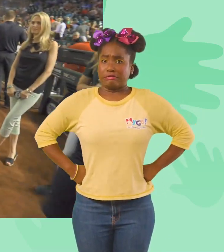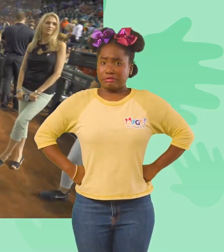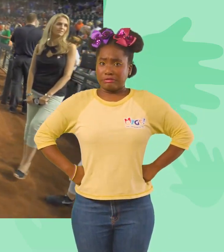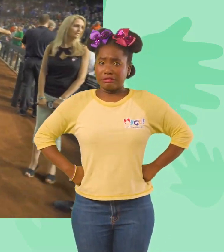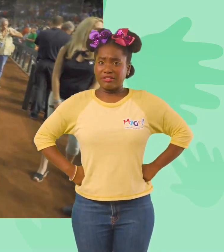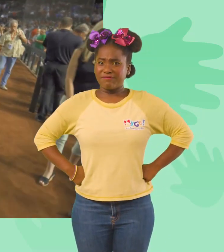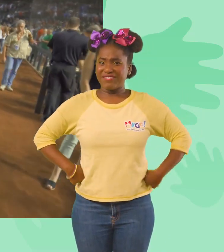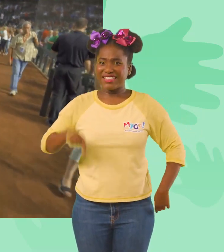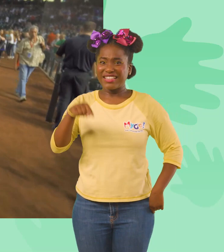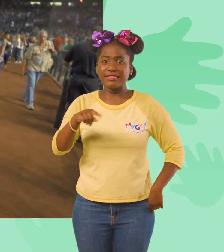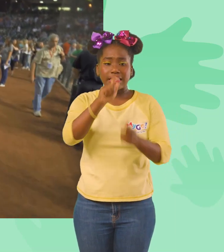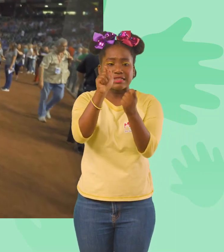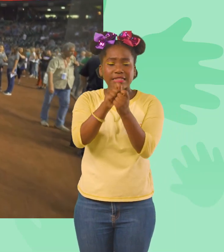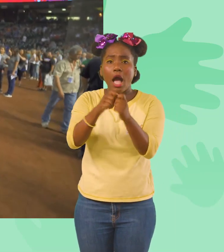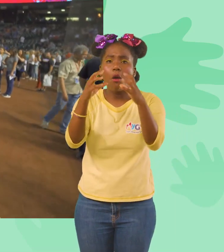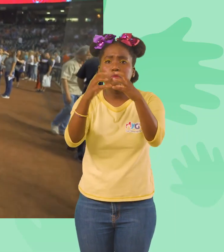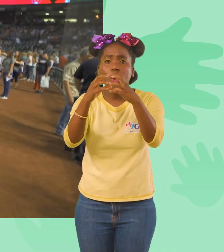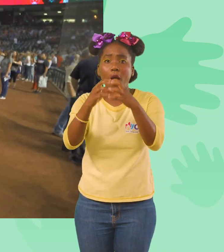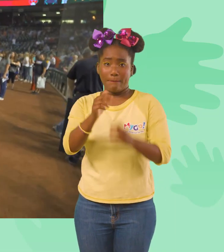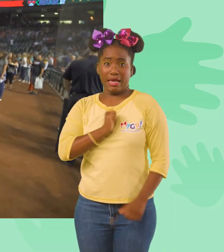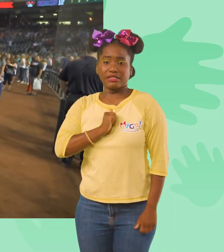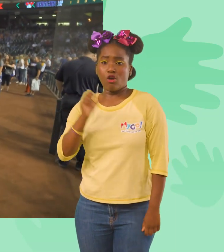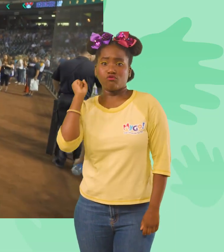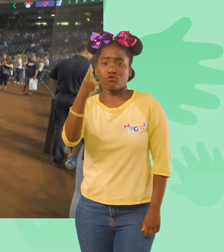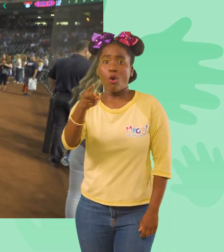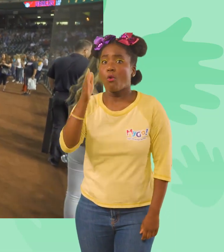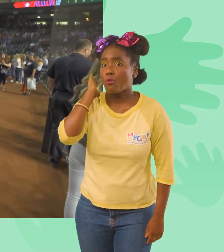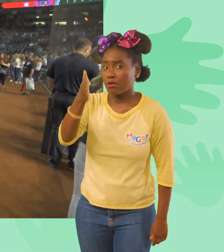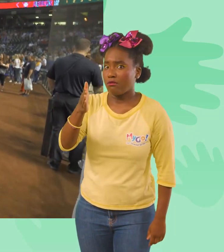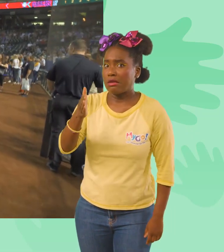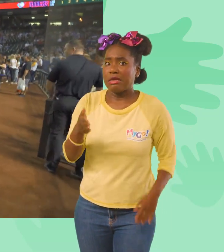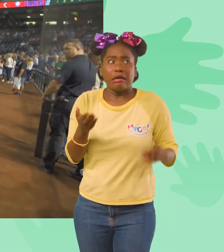This is the exact ball I'm gonna throw. I don't know where to go.